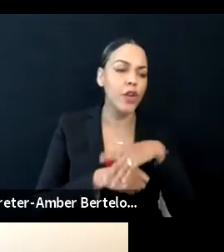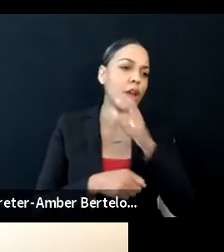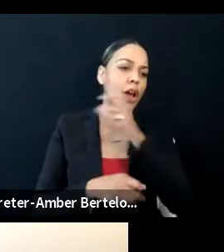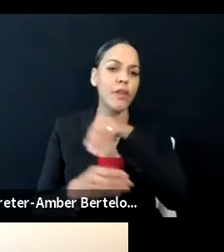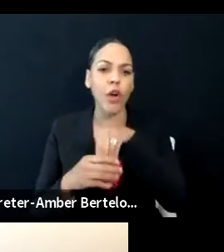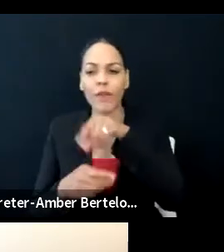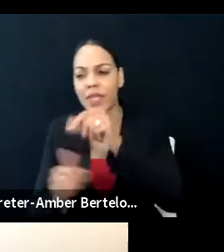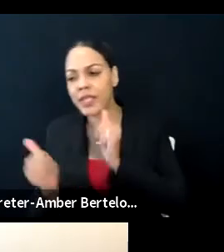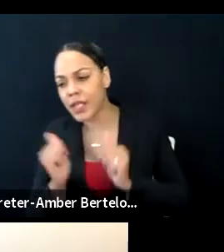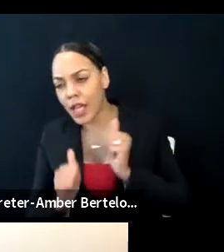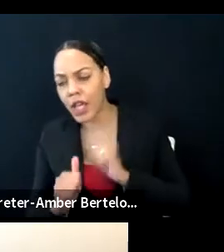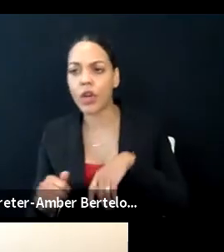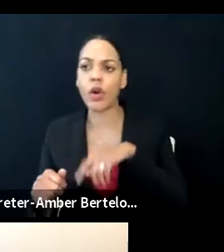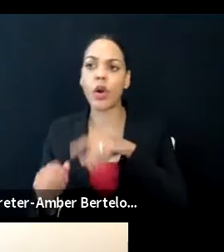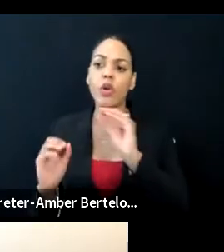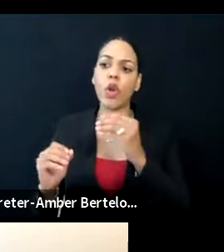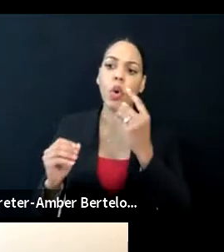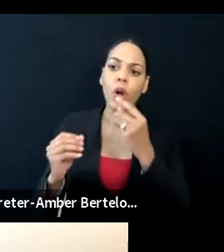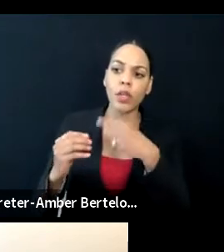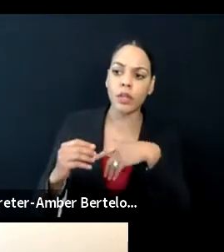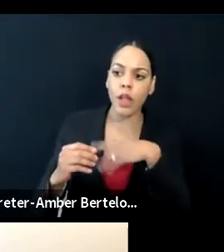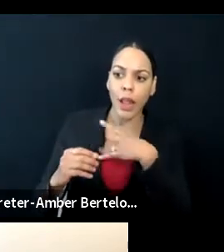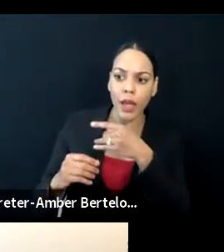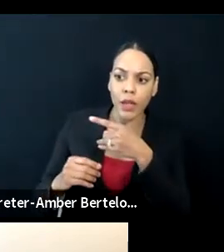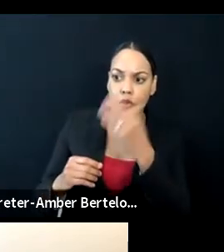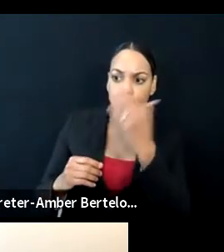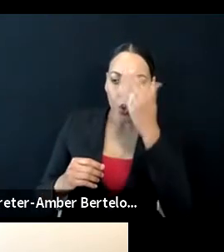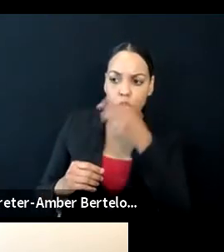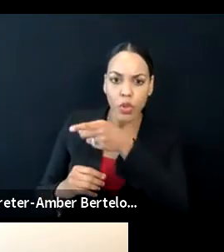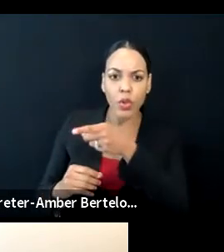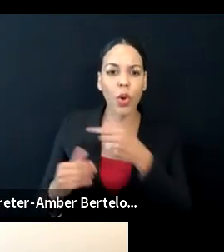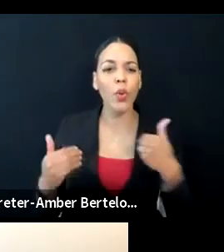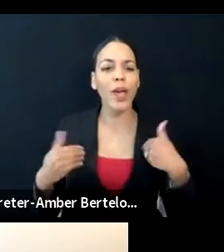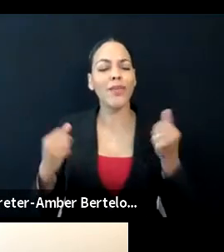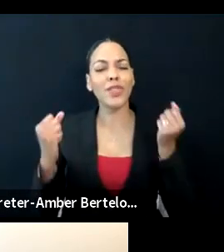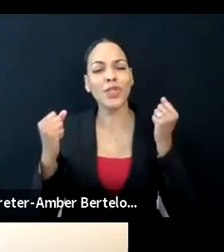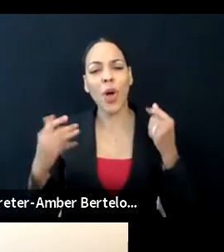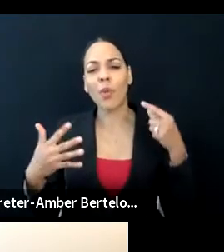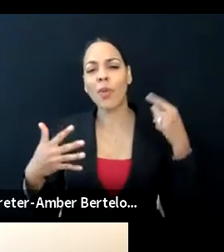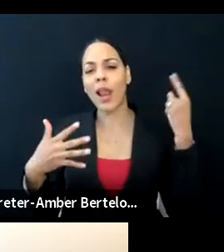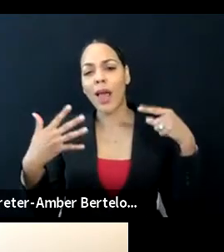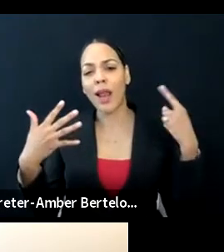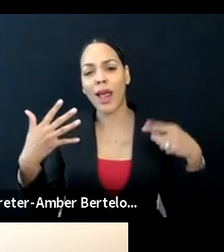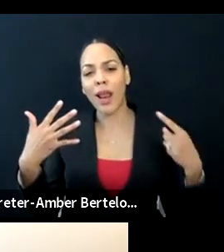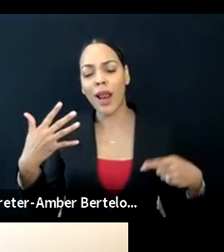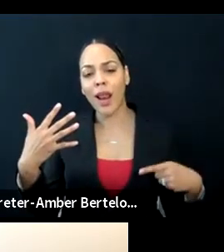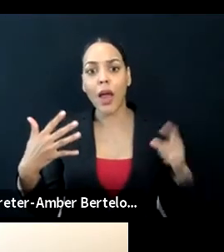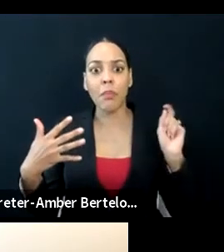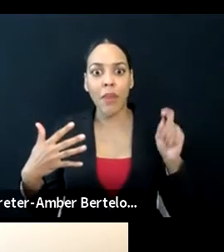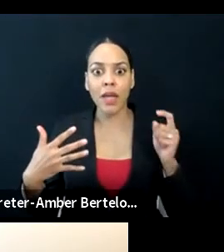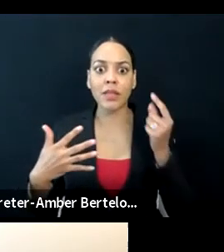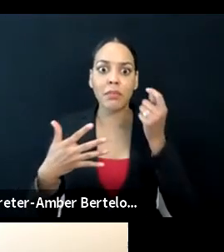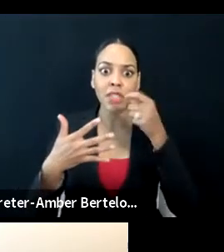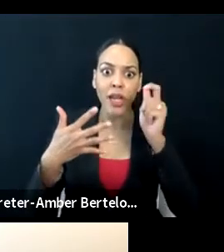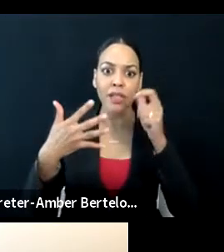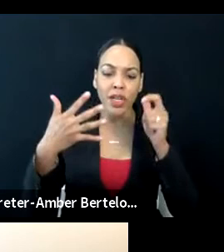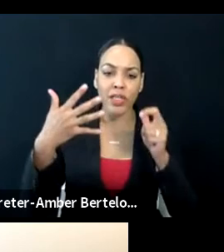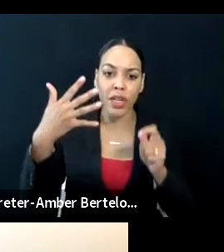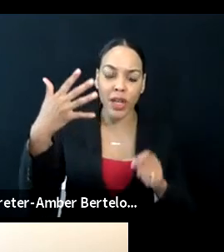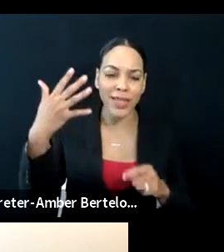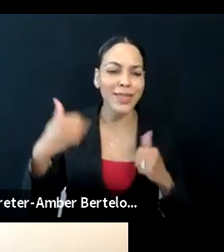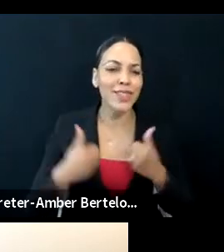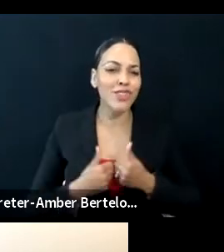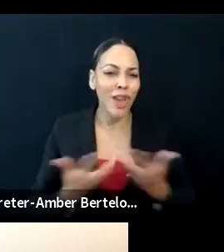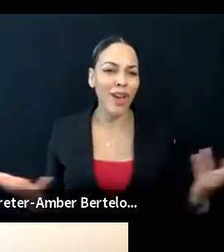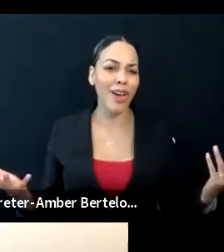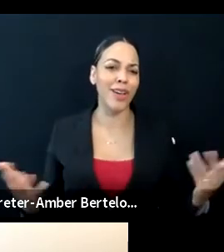this, you know, so we have so many hoops to go through that it's exhausting. So by the time you get a break, you've been